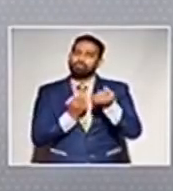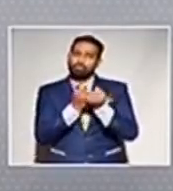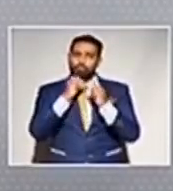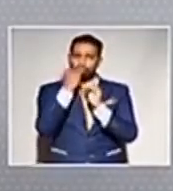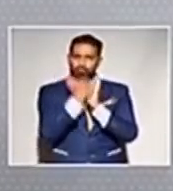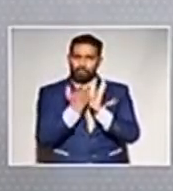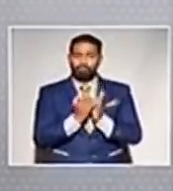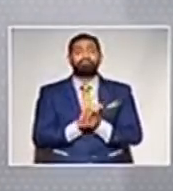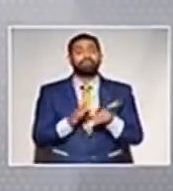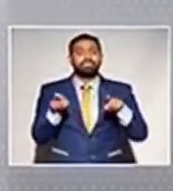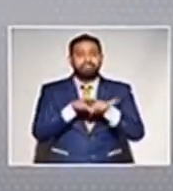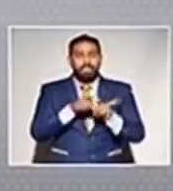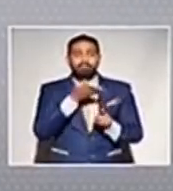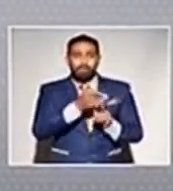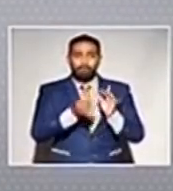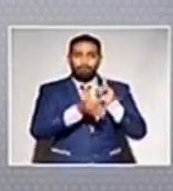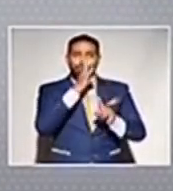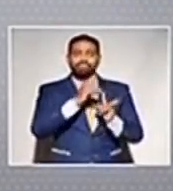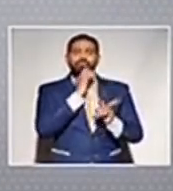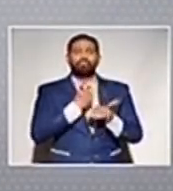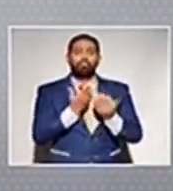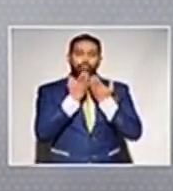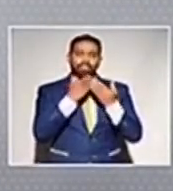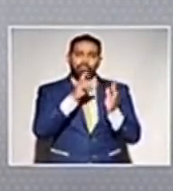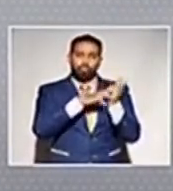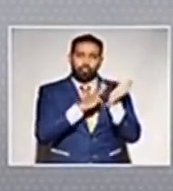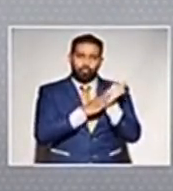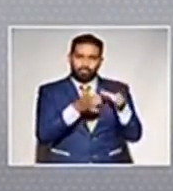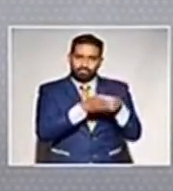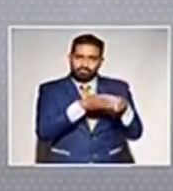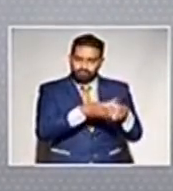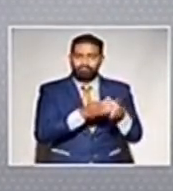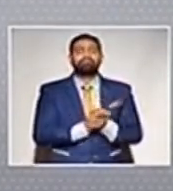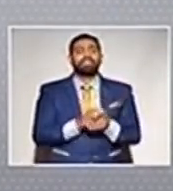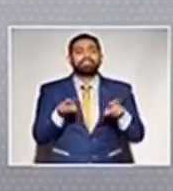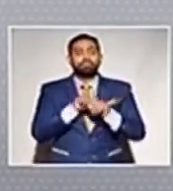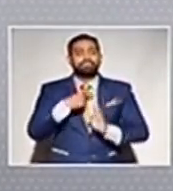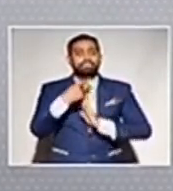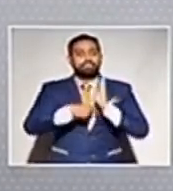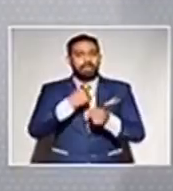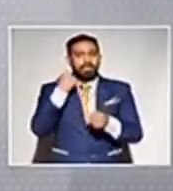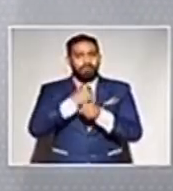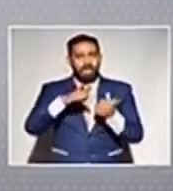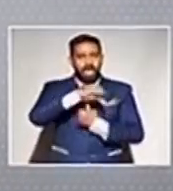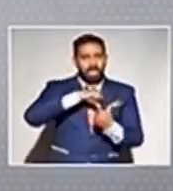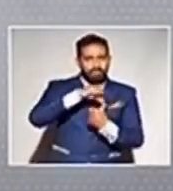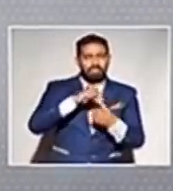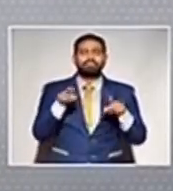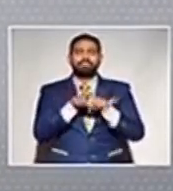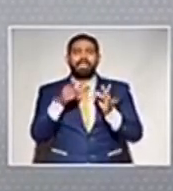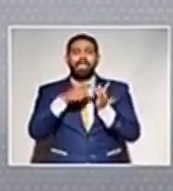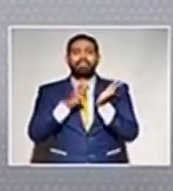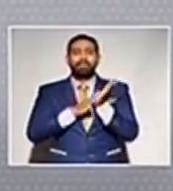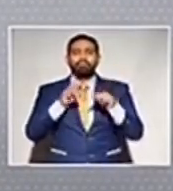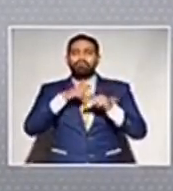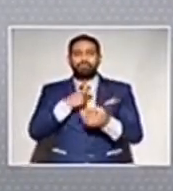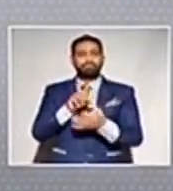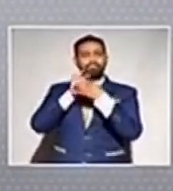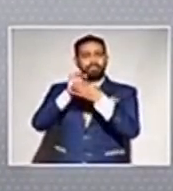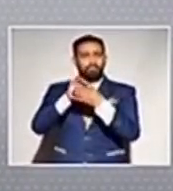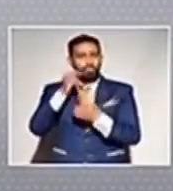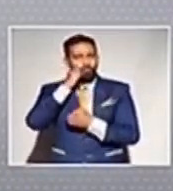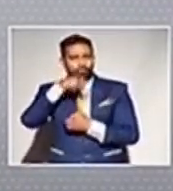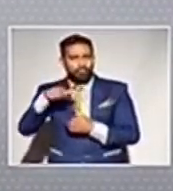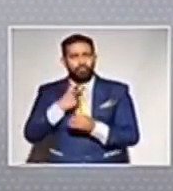with consulting with Sri Lankan institutions and officials affiliated with the IMF, providing guidance on how to address the current debt